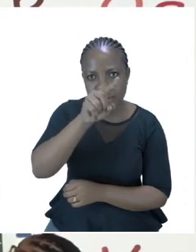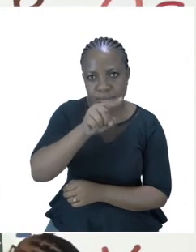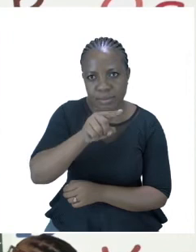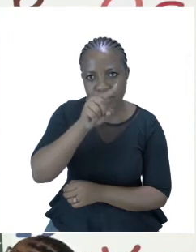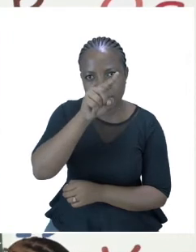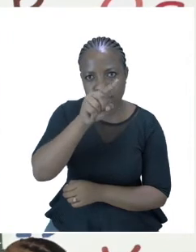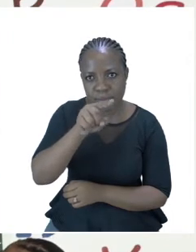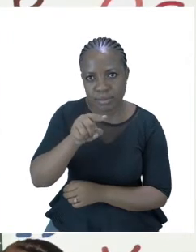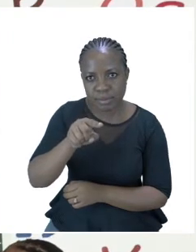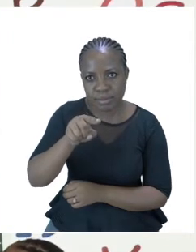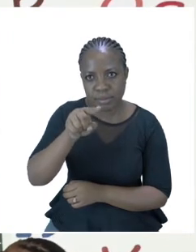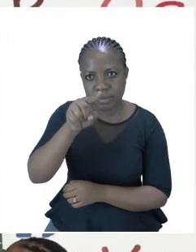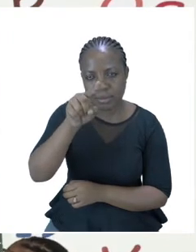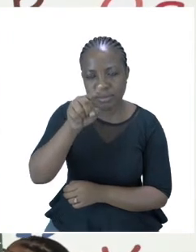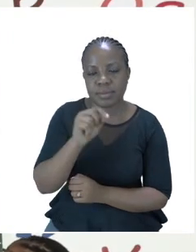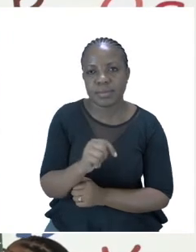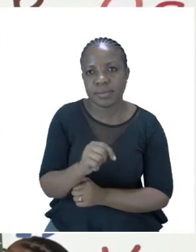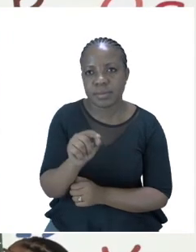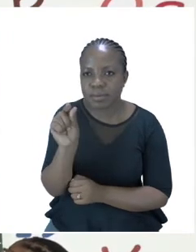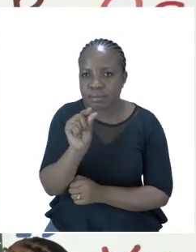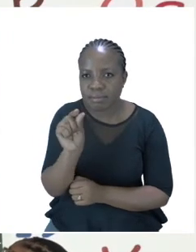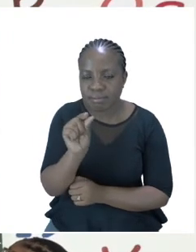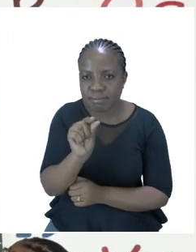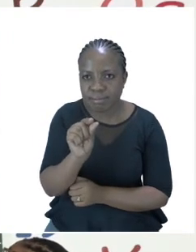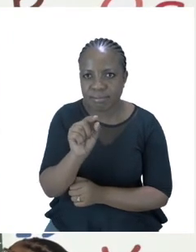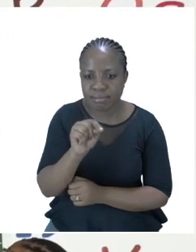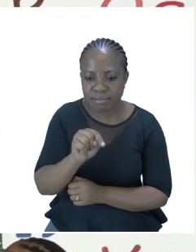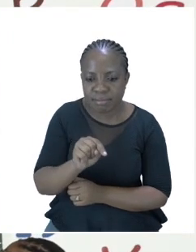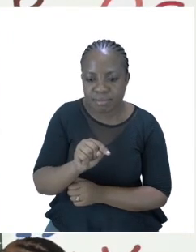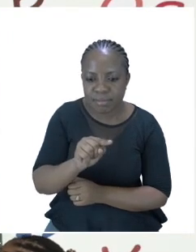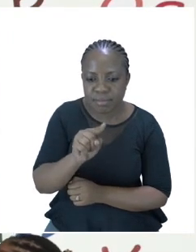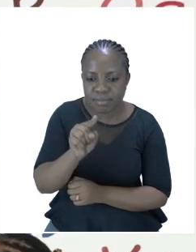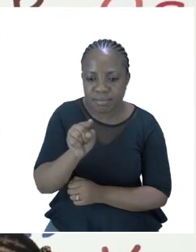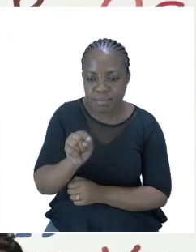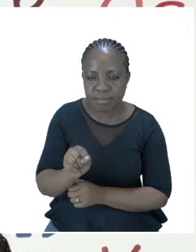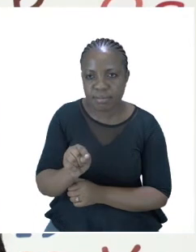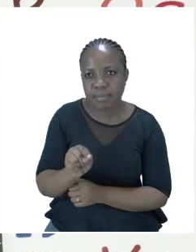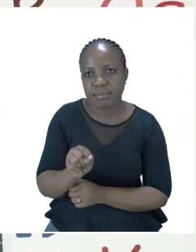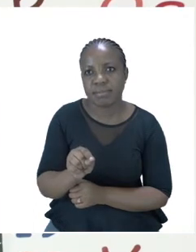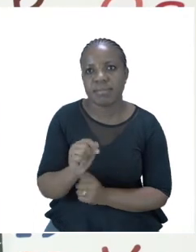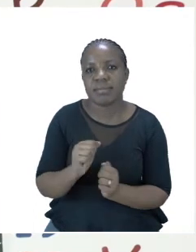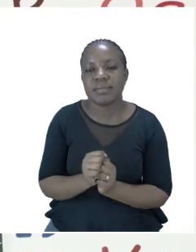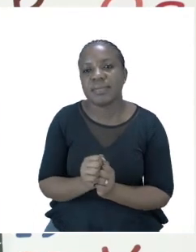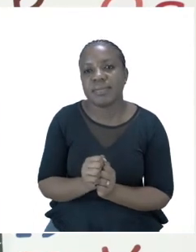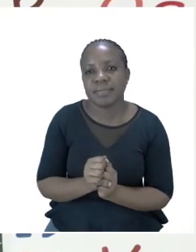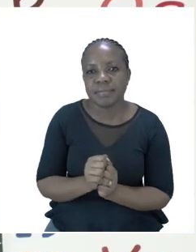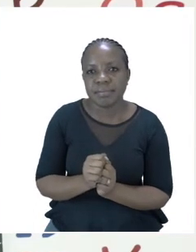has down and it goes round. There you